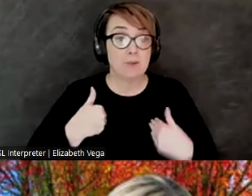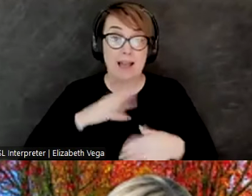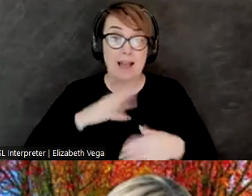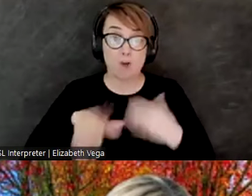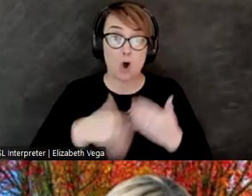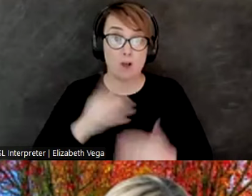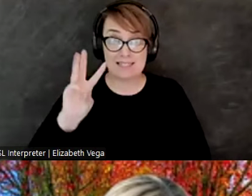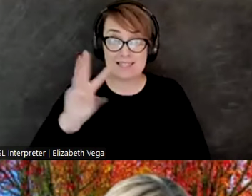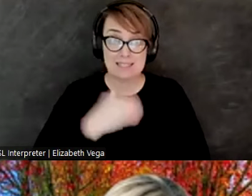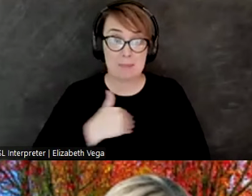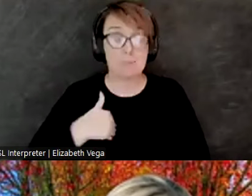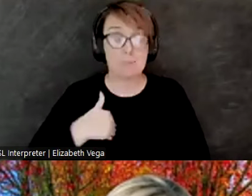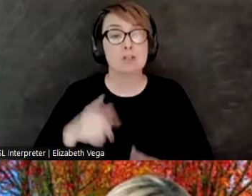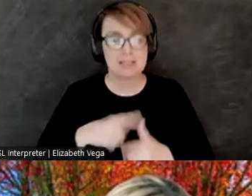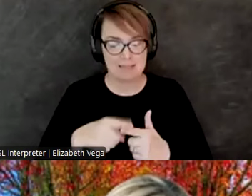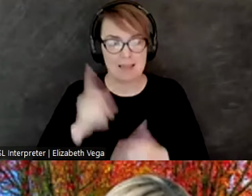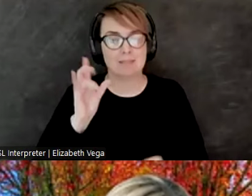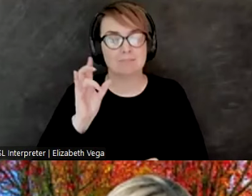triggered Bagley-Keene,